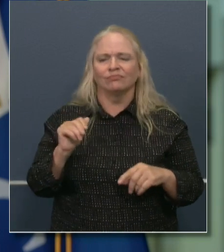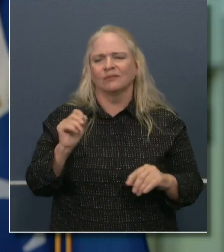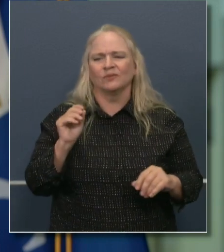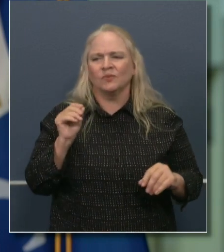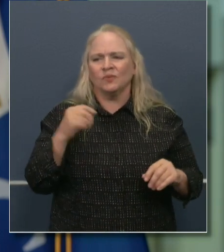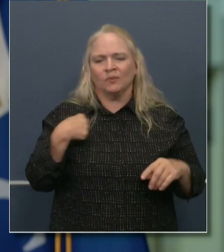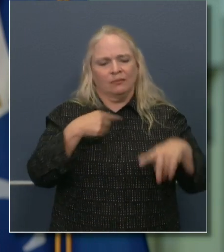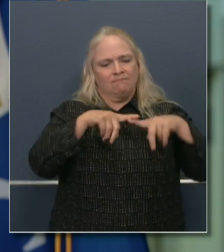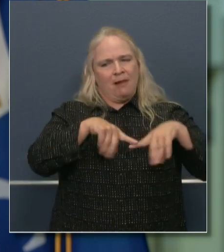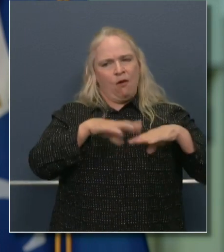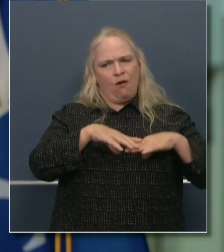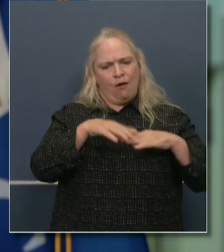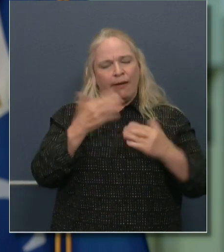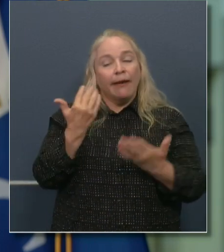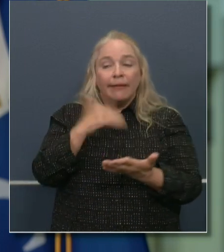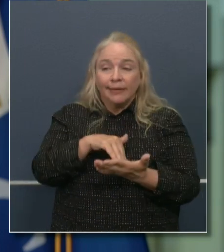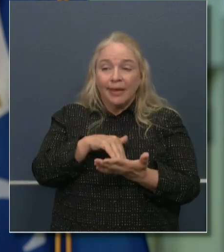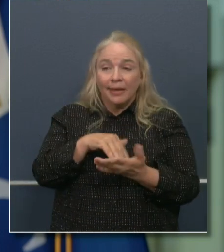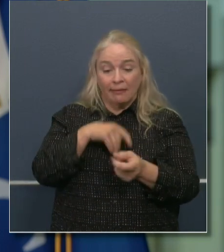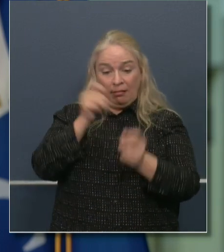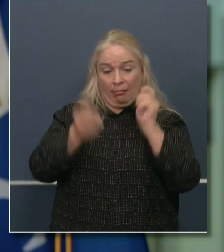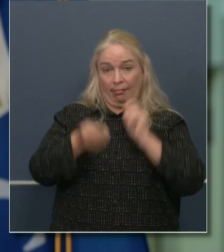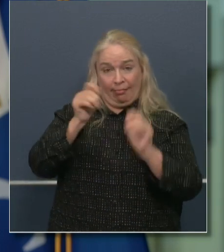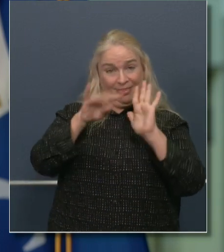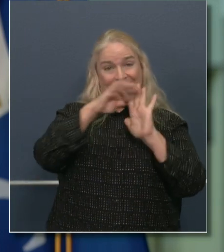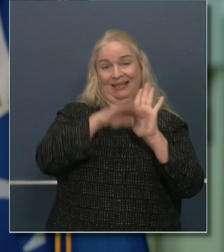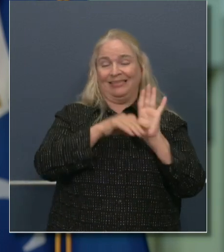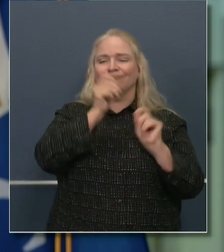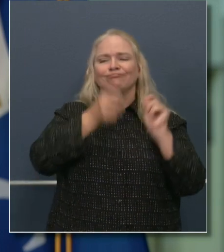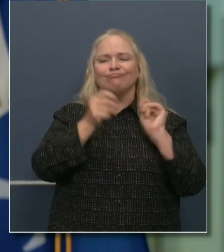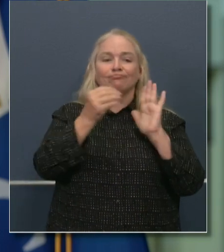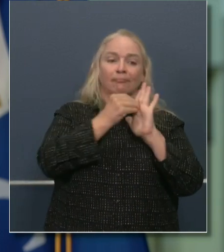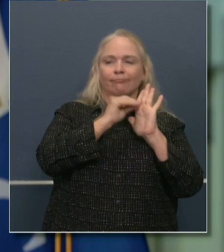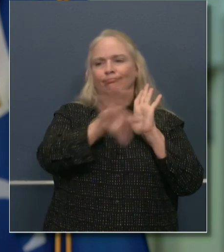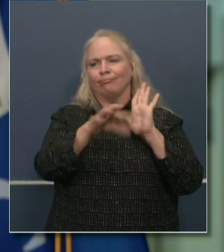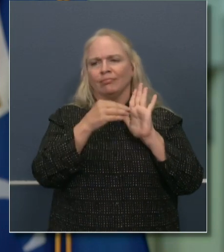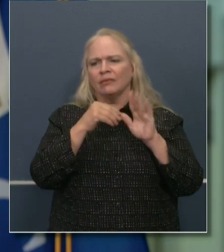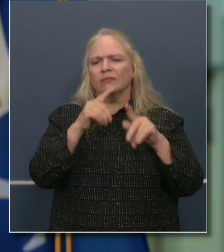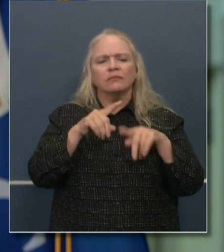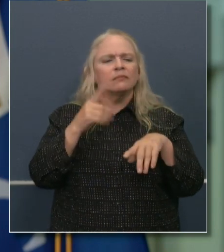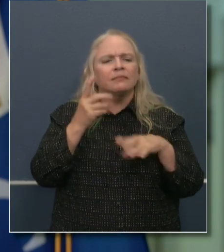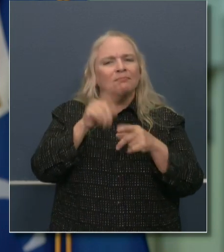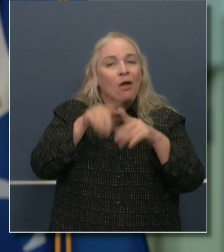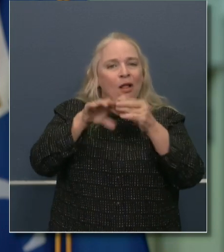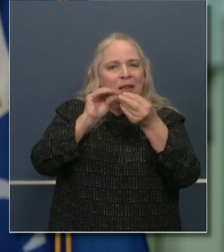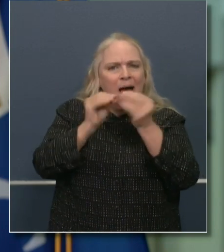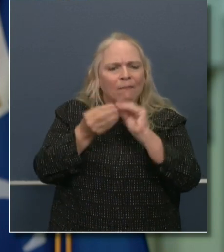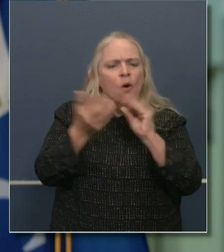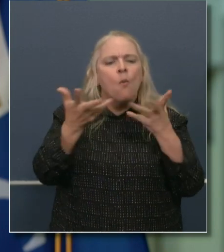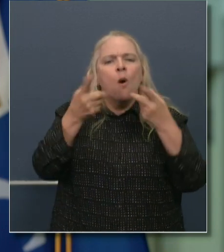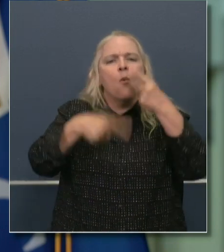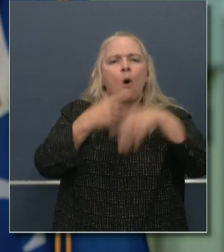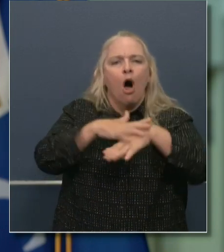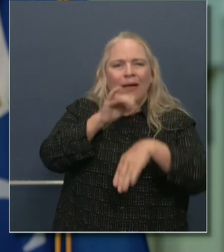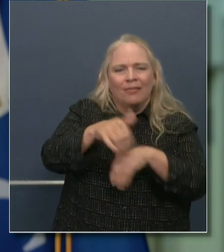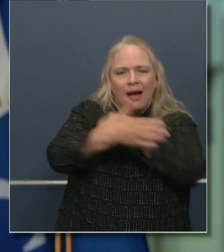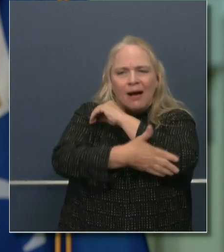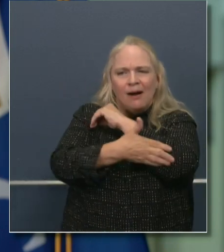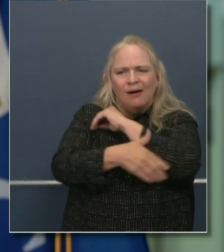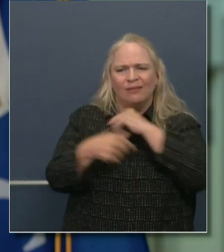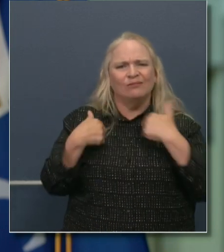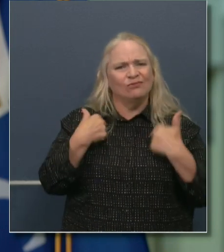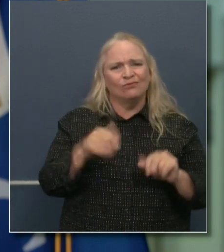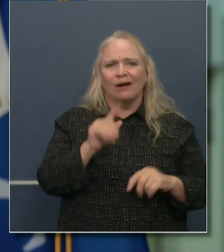disease is marked by my weekly presentations where we try to be as forthright and